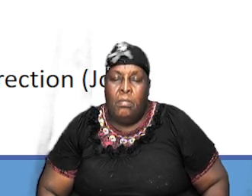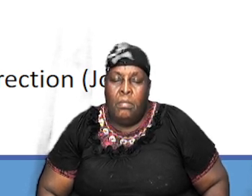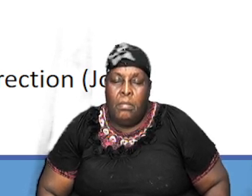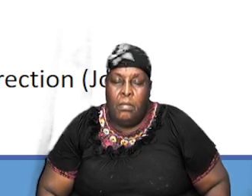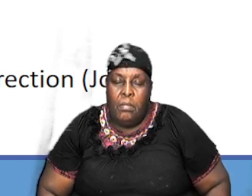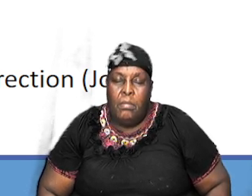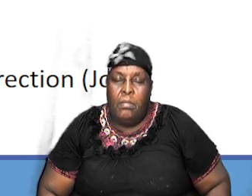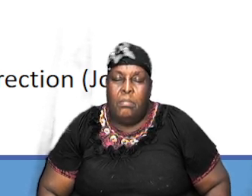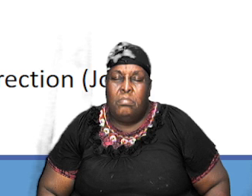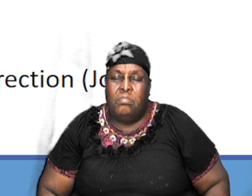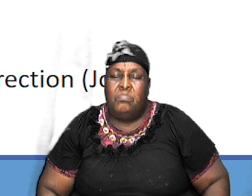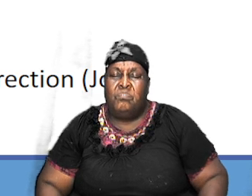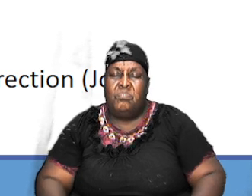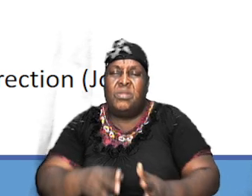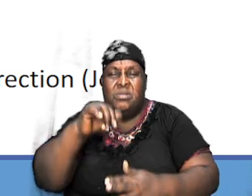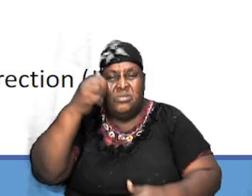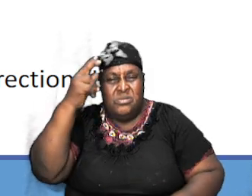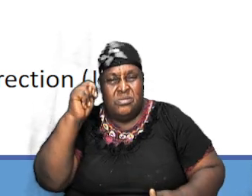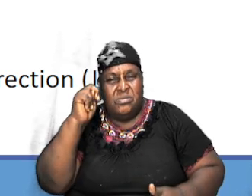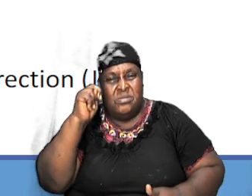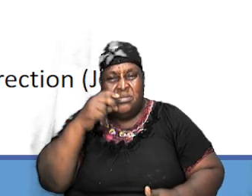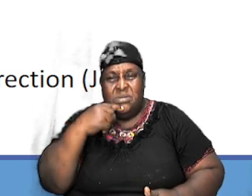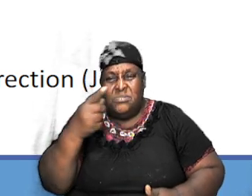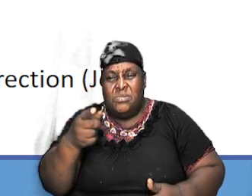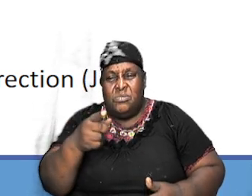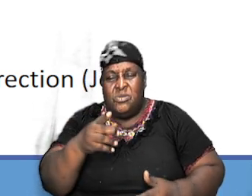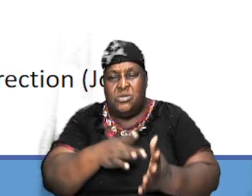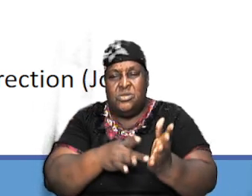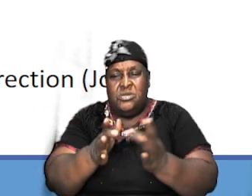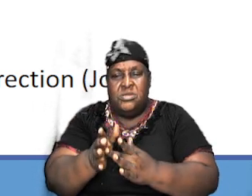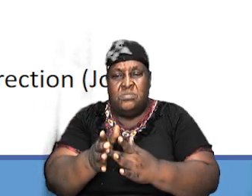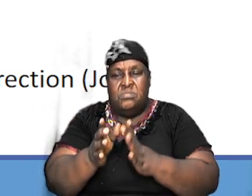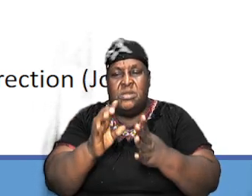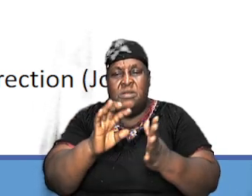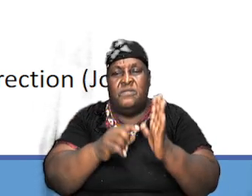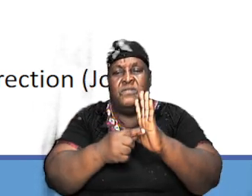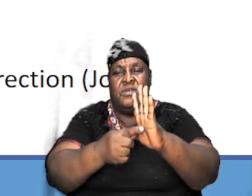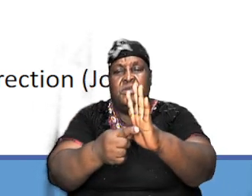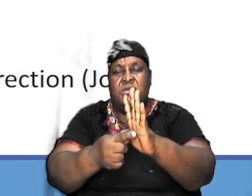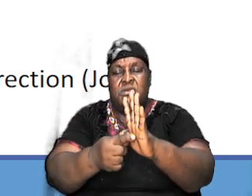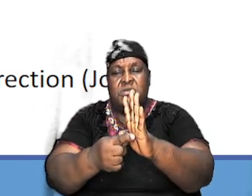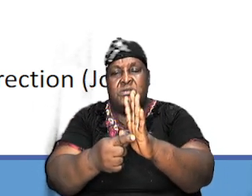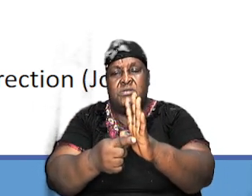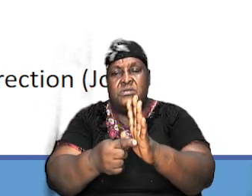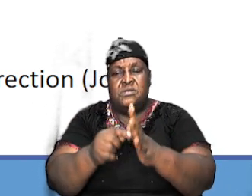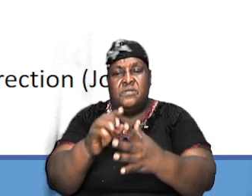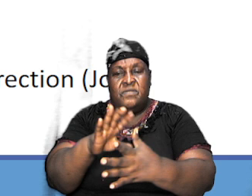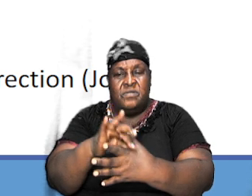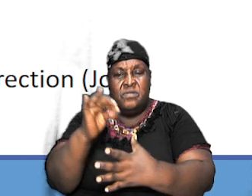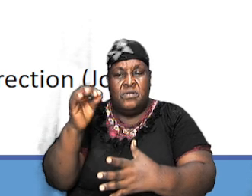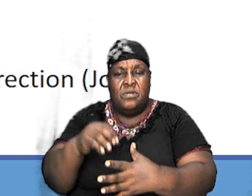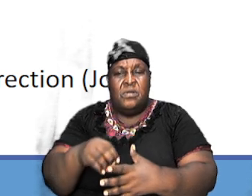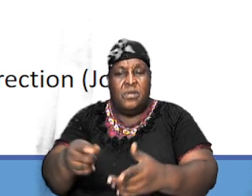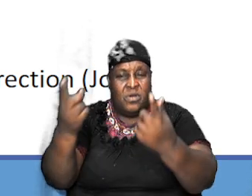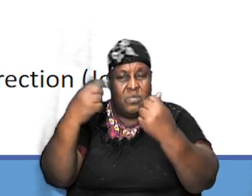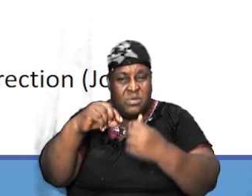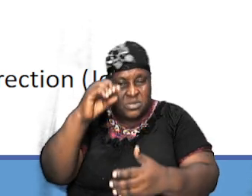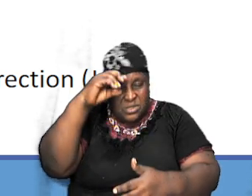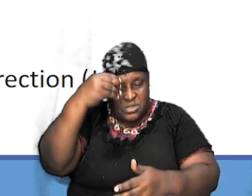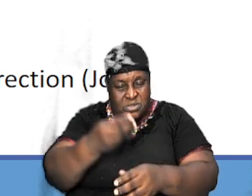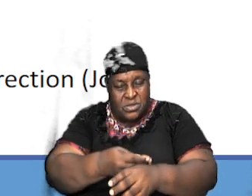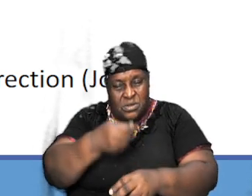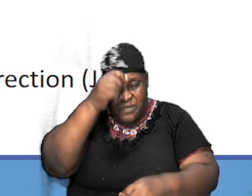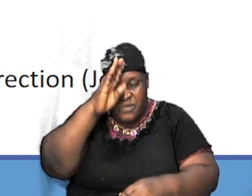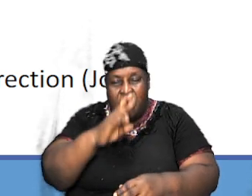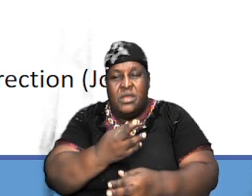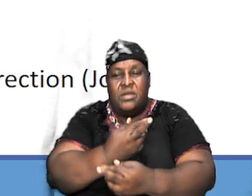John portrayed Jesus as God manifested in the flesh, becoming the Son of God in redemption. Jesus revealed as